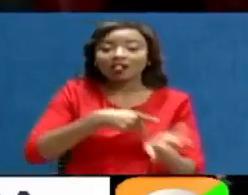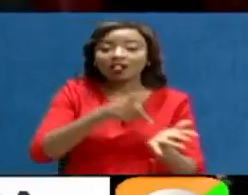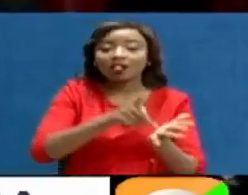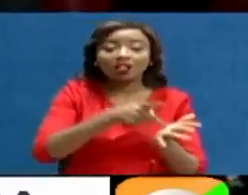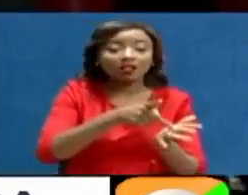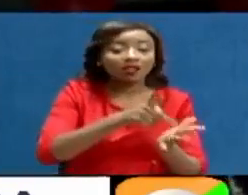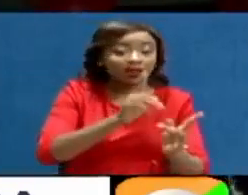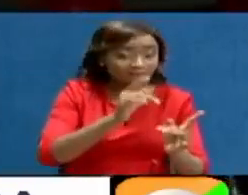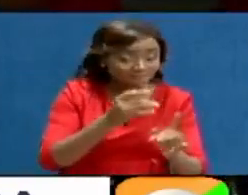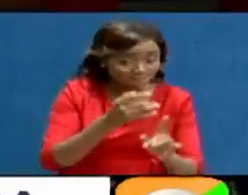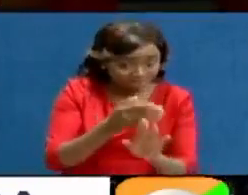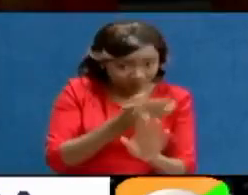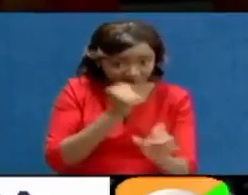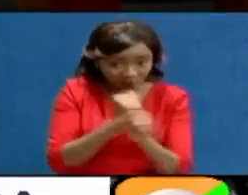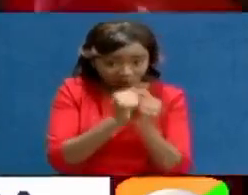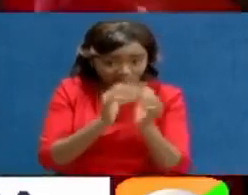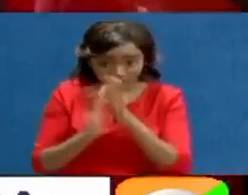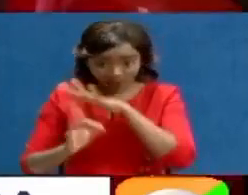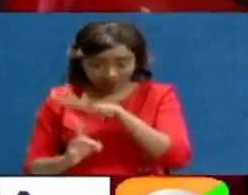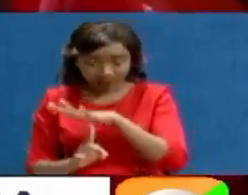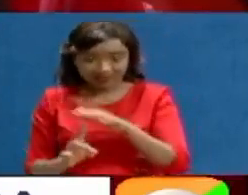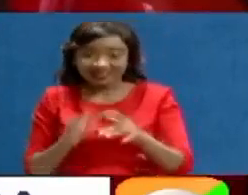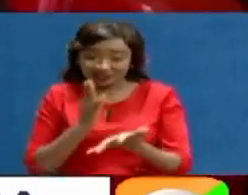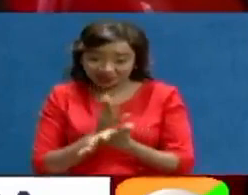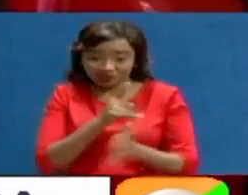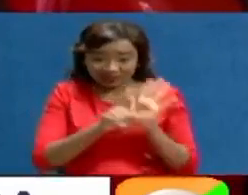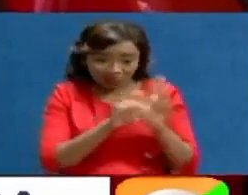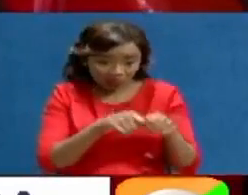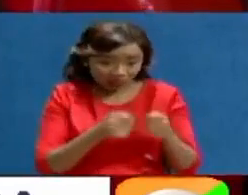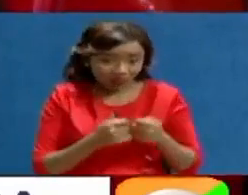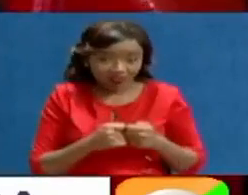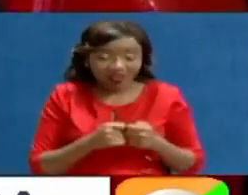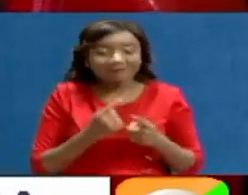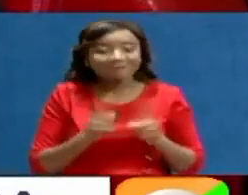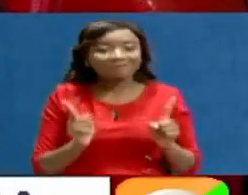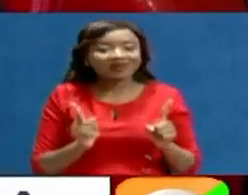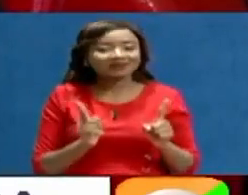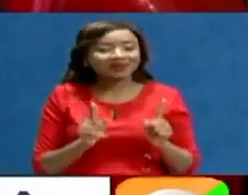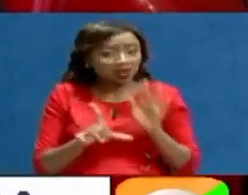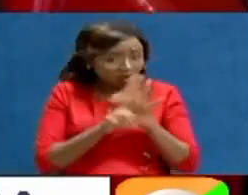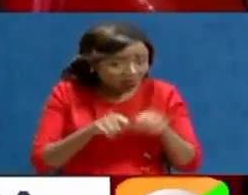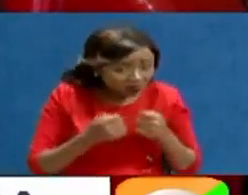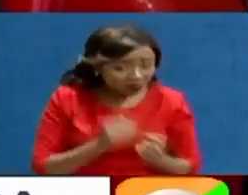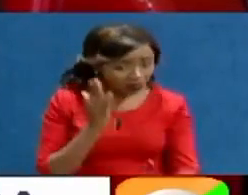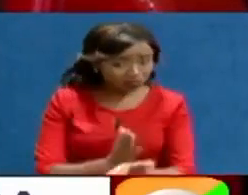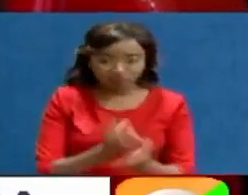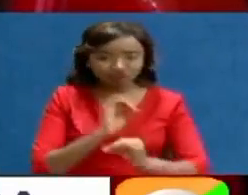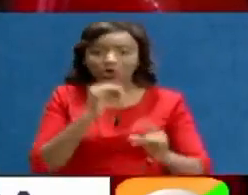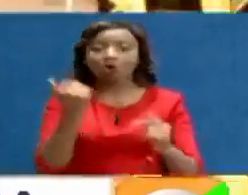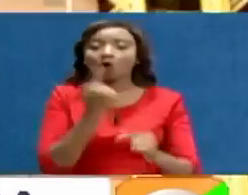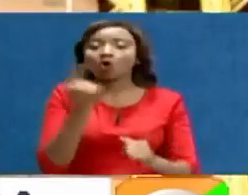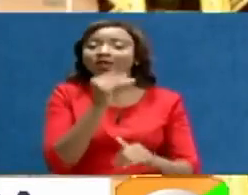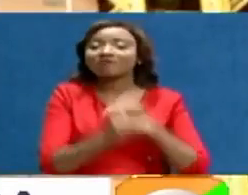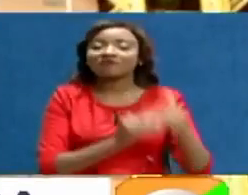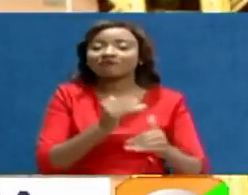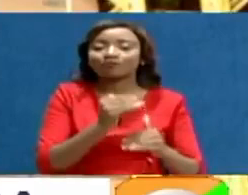with the ministry before, and even though it appeared illegal, it was not. It was just unprocedural. However, that opened a can of worms as to